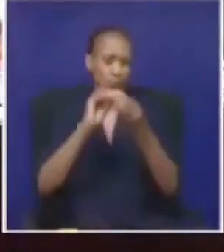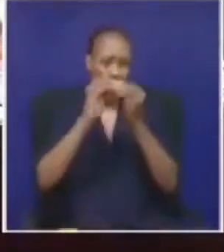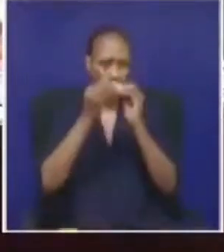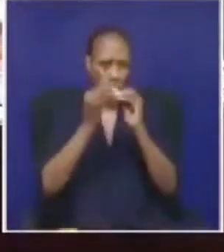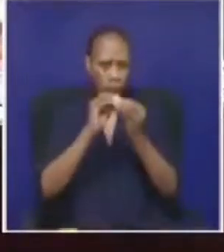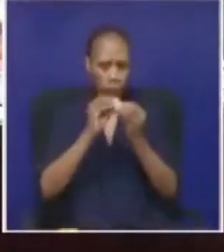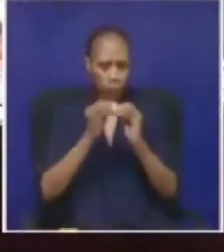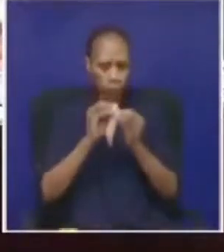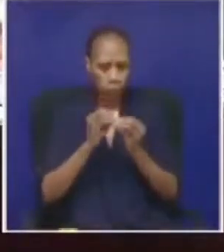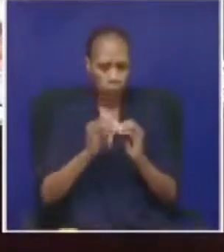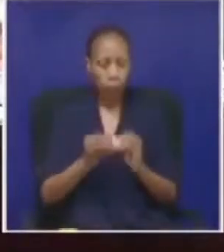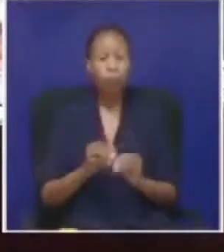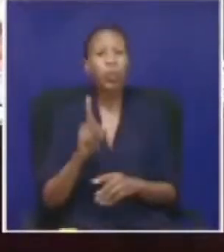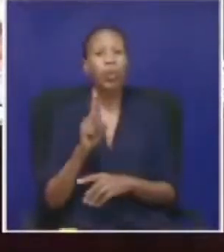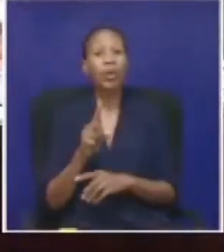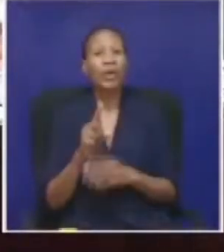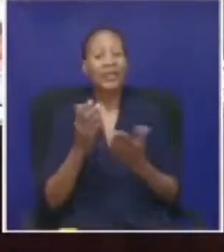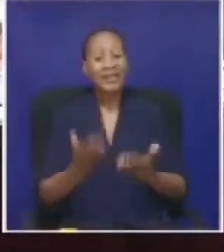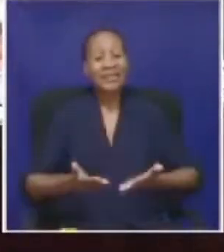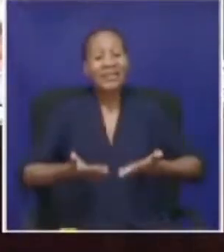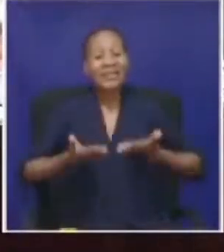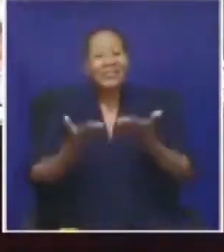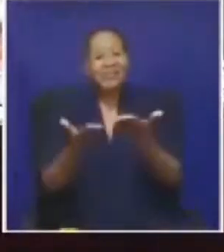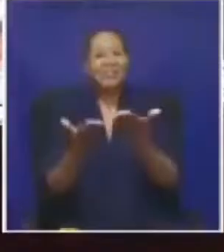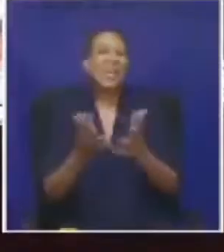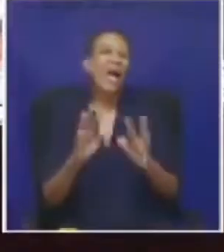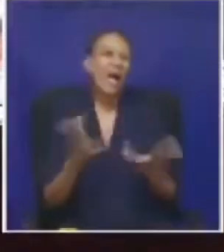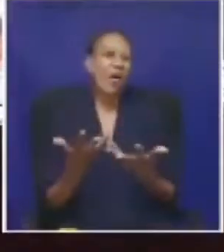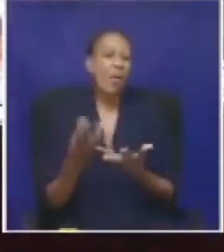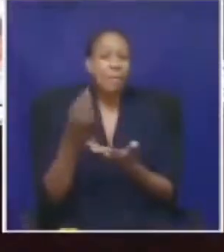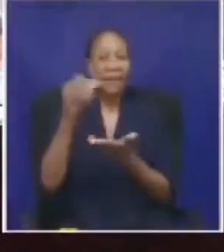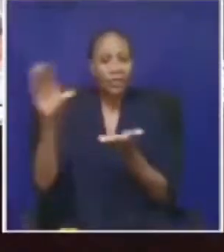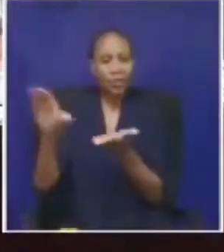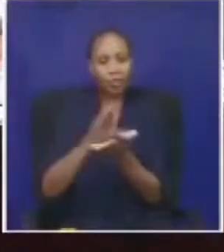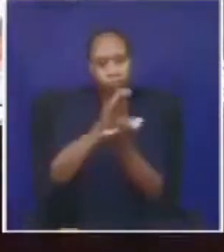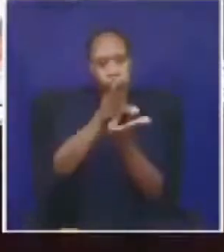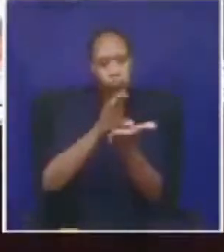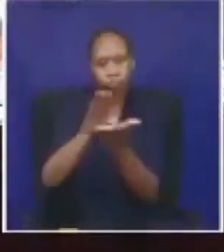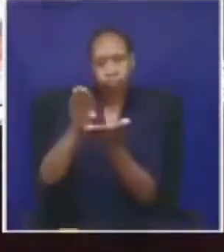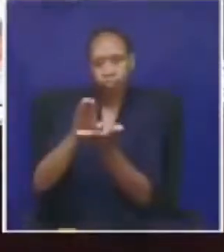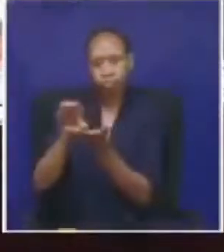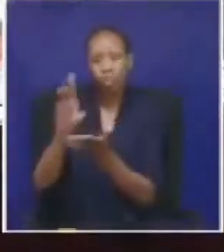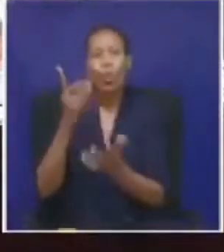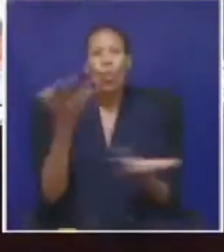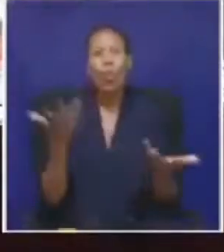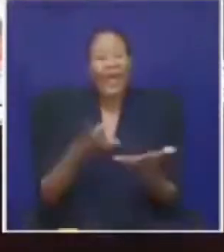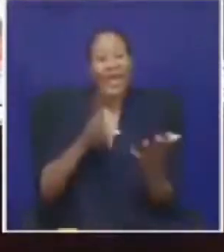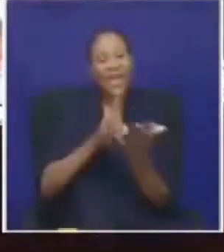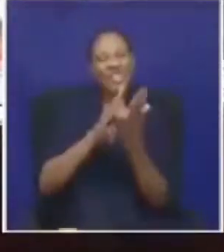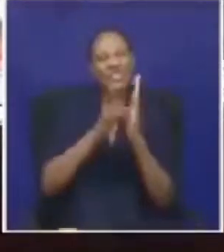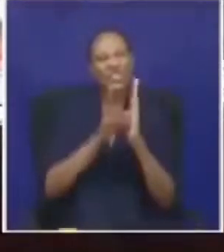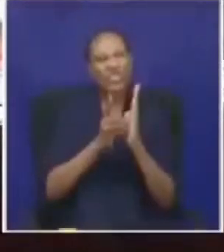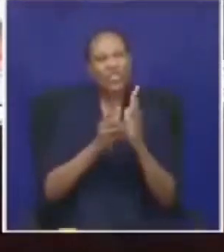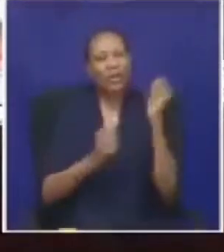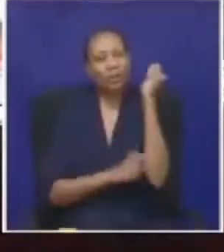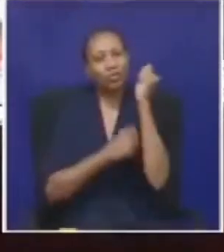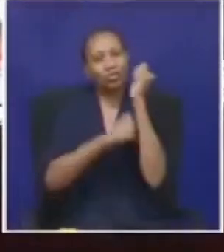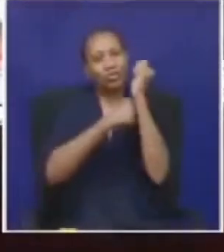and modernize services through investments in digital public